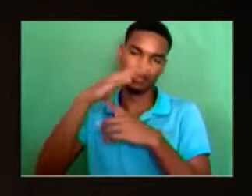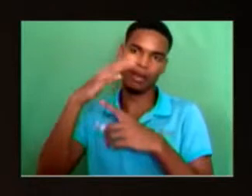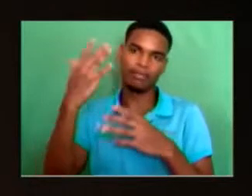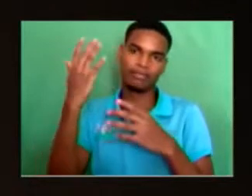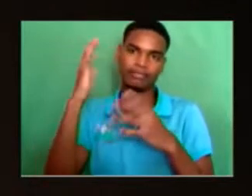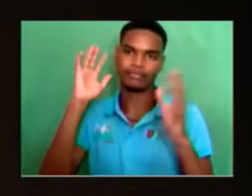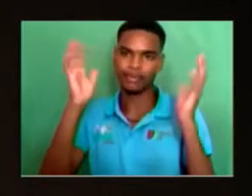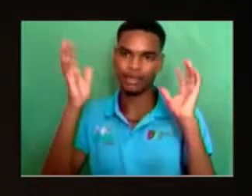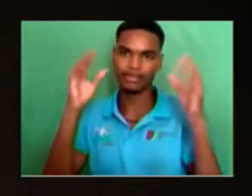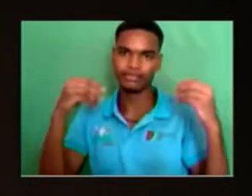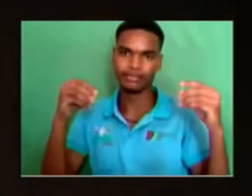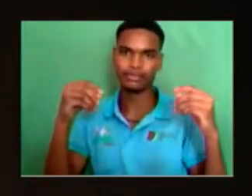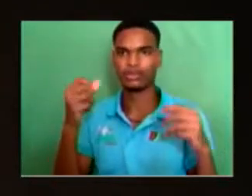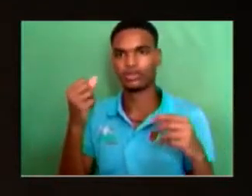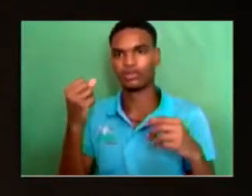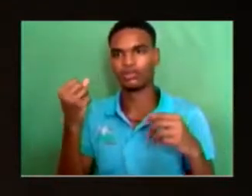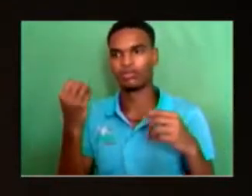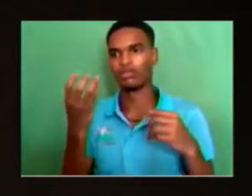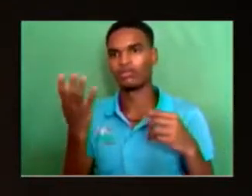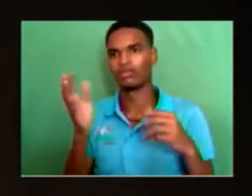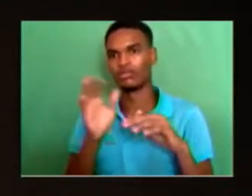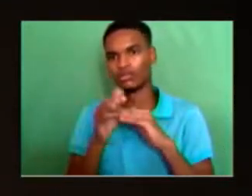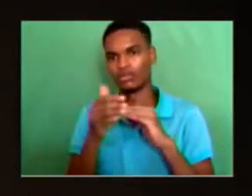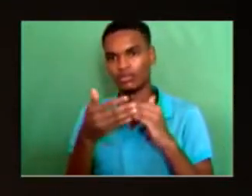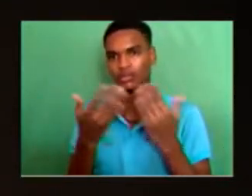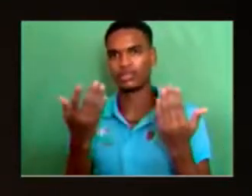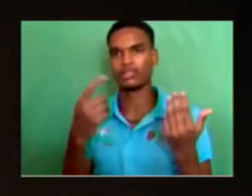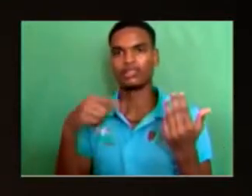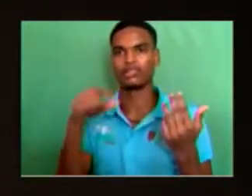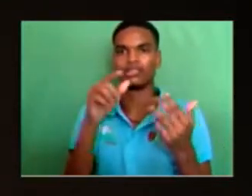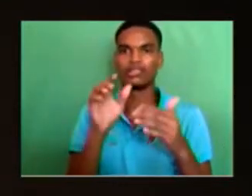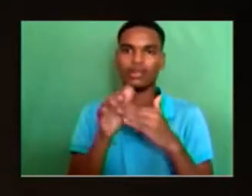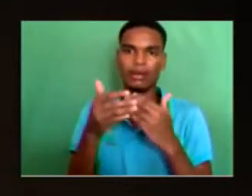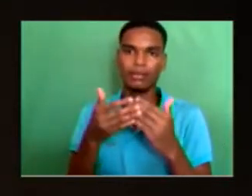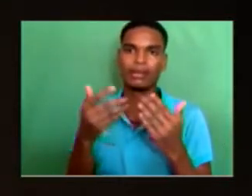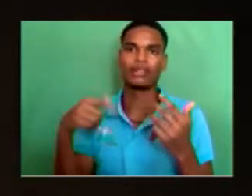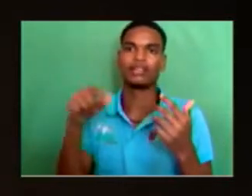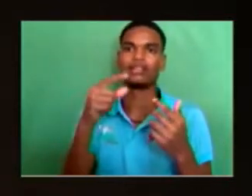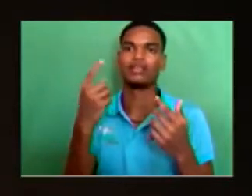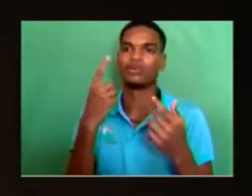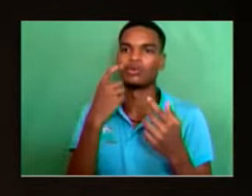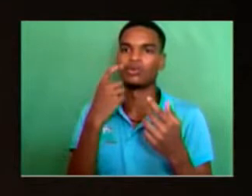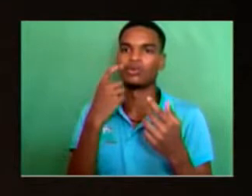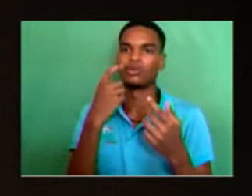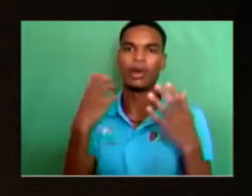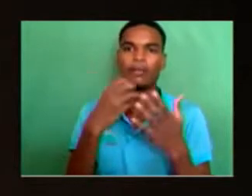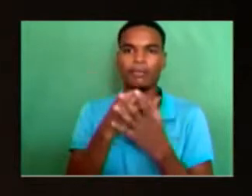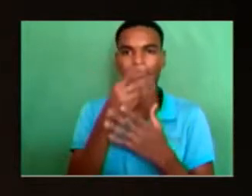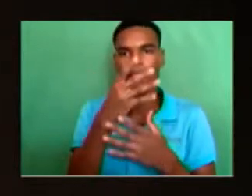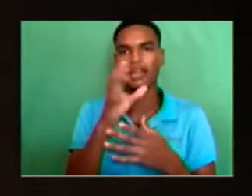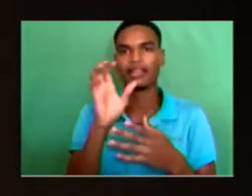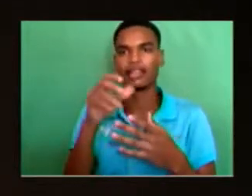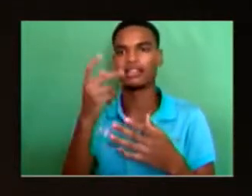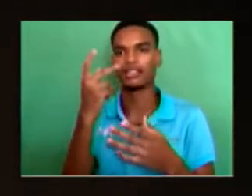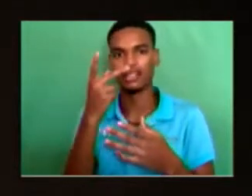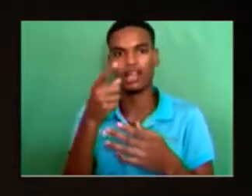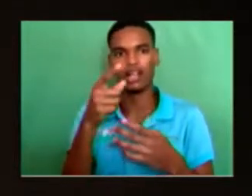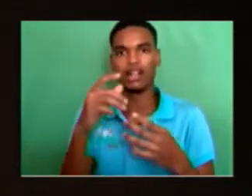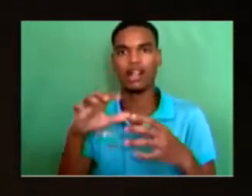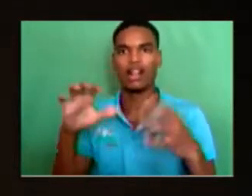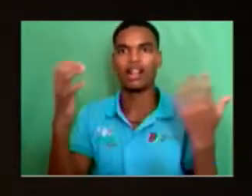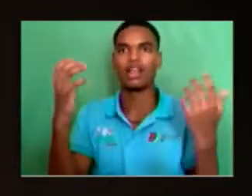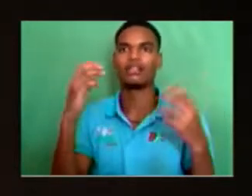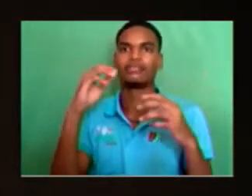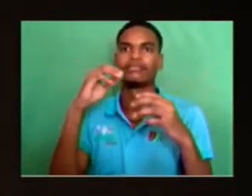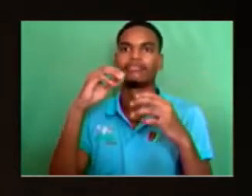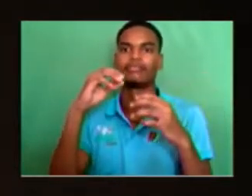such that Jamaican consumers or broadcasters can take advantage of the volume in the U.S. Yeah, if